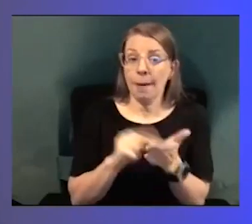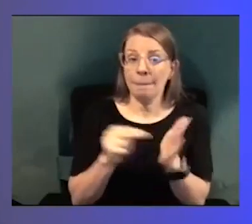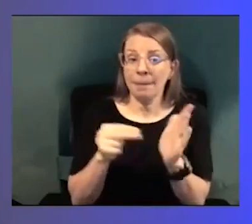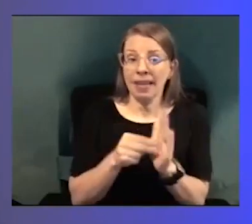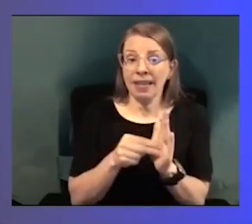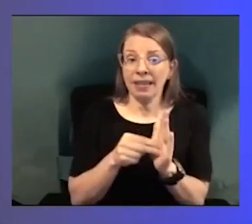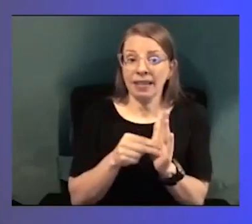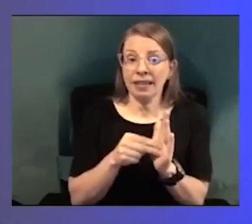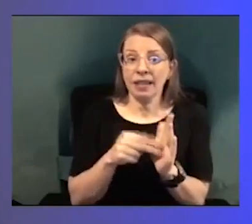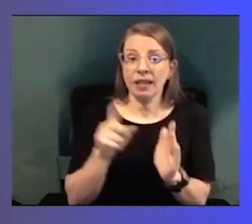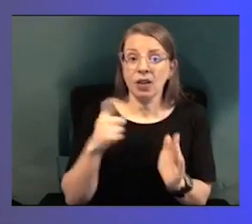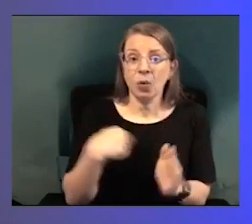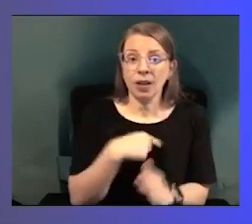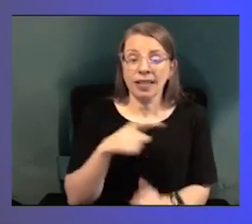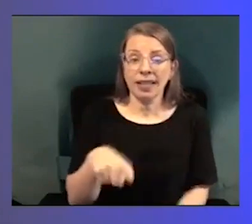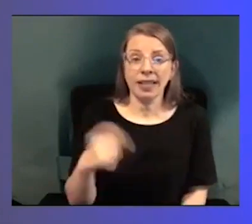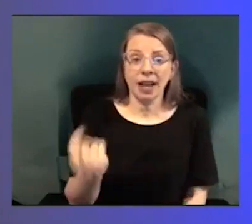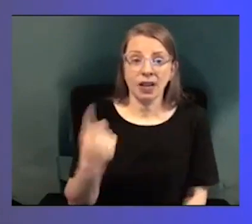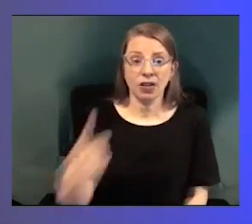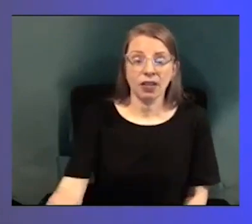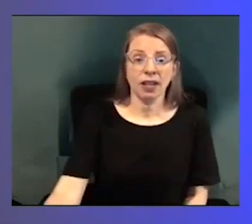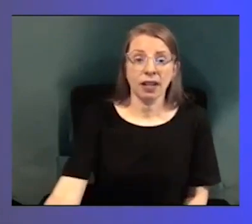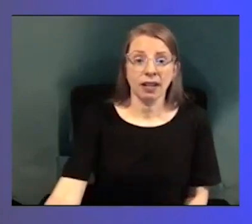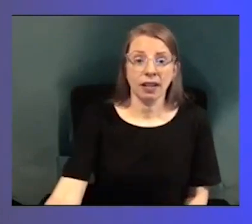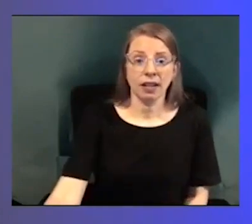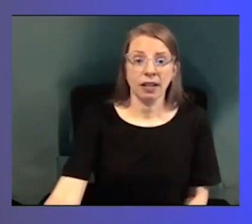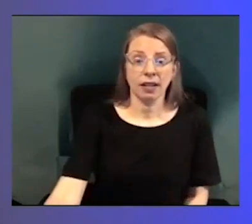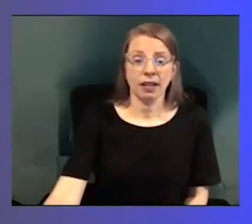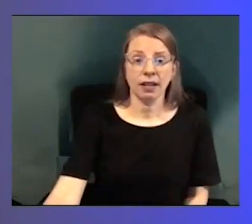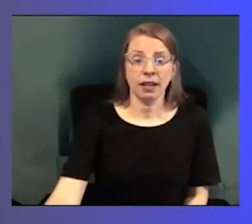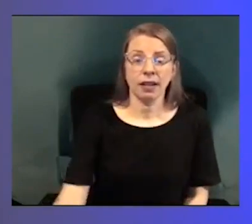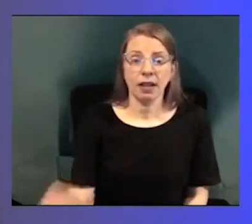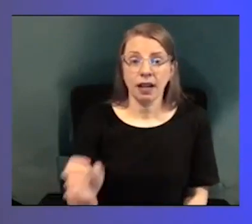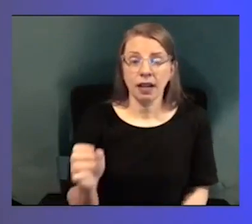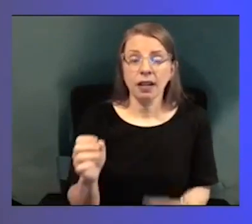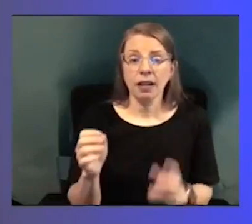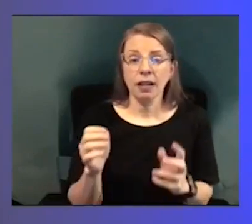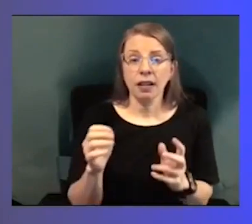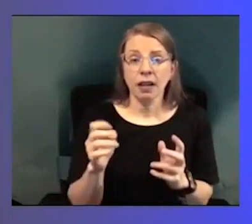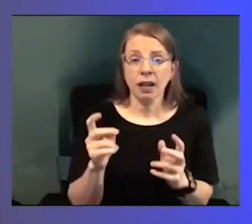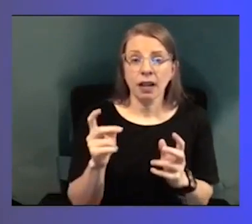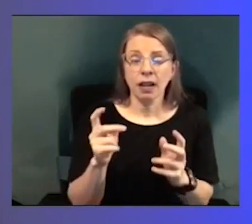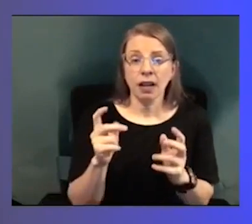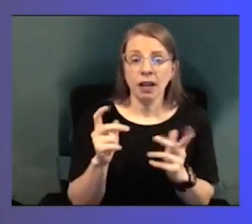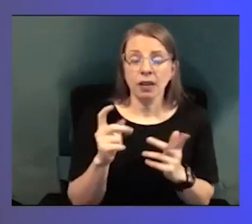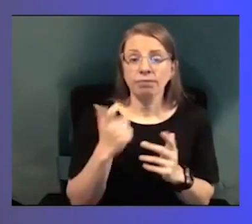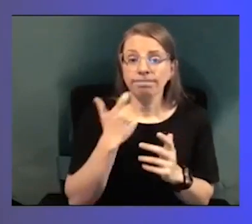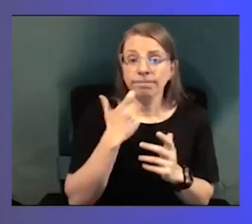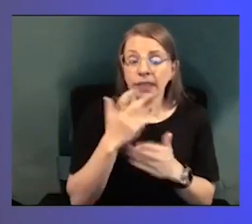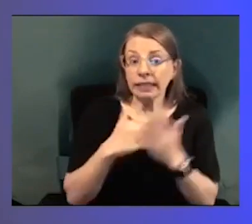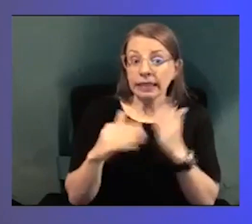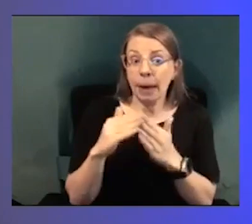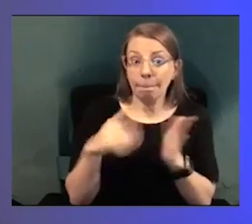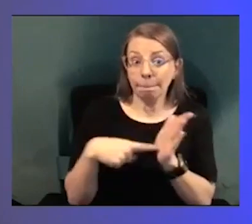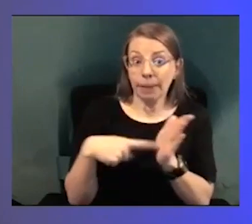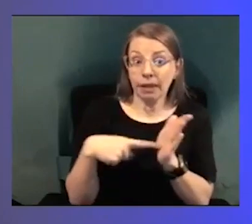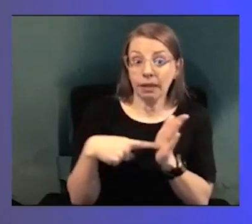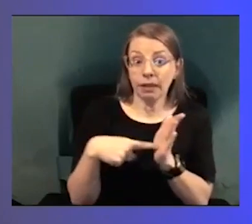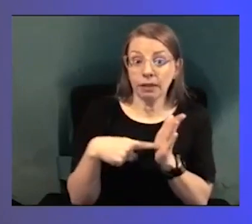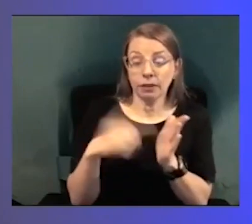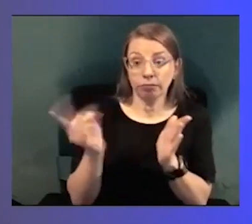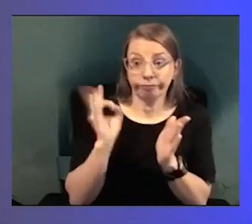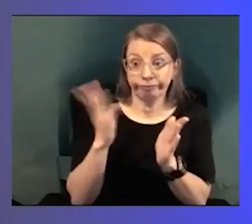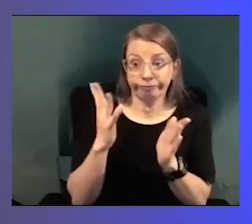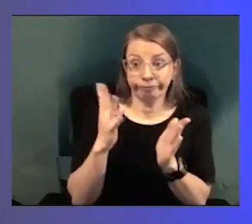fact, Jill and I worked on one together just not too long ago. But some of those bills can be catastrophic. They're